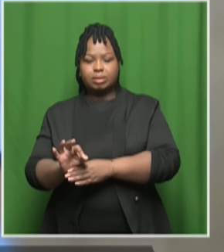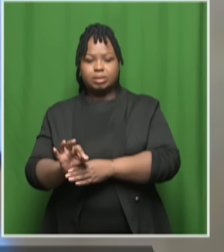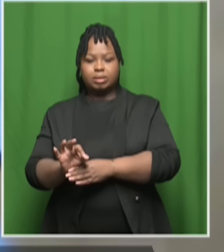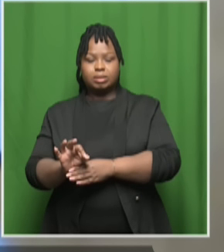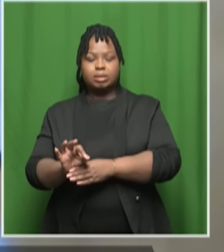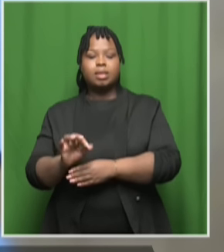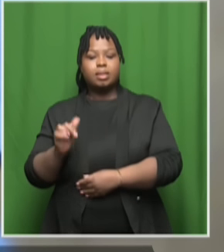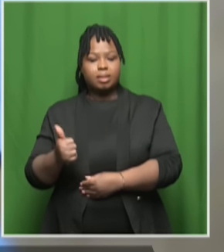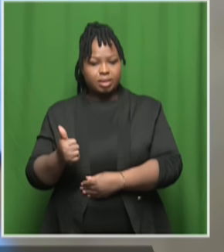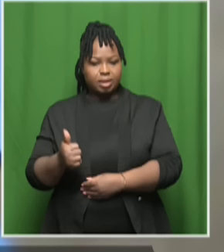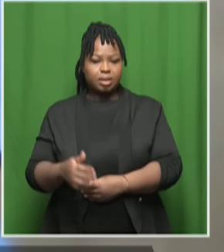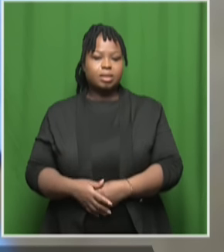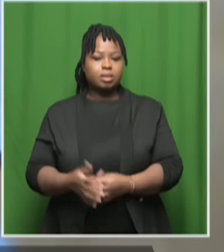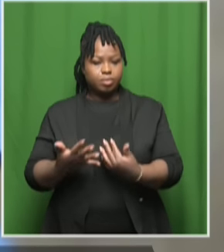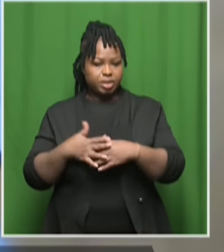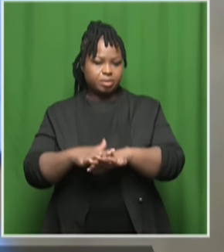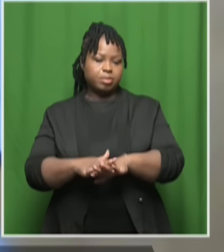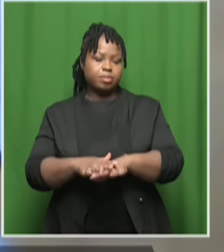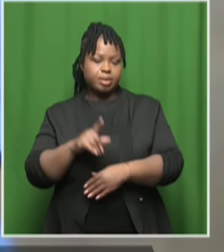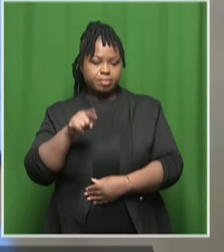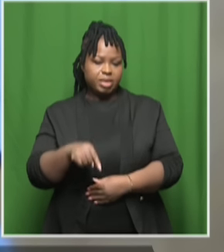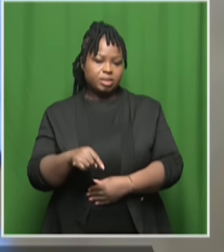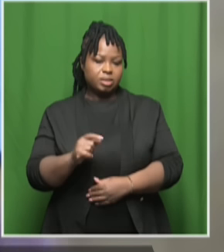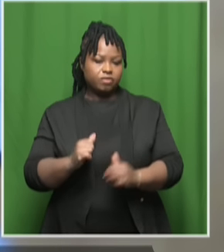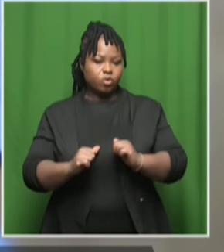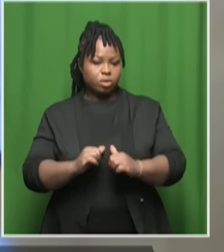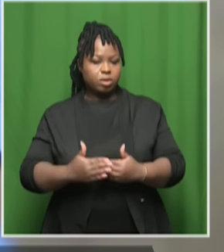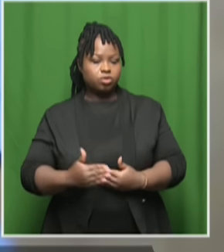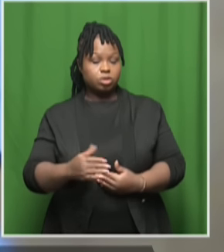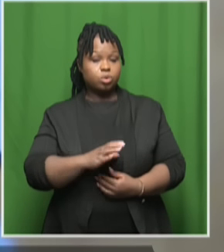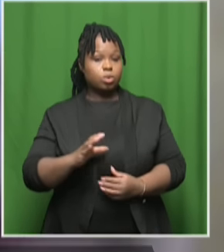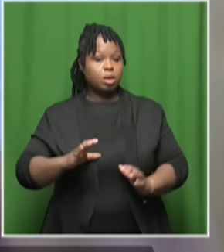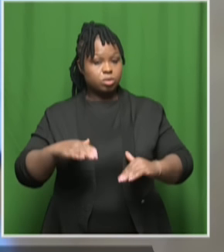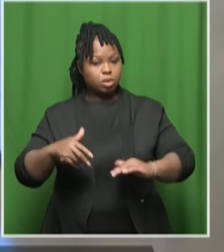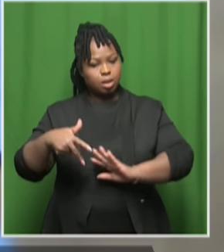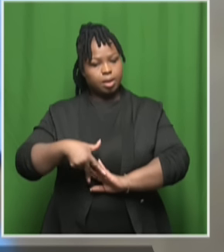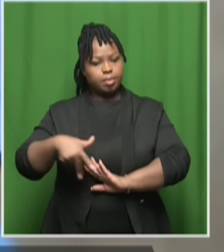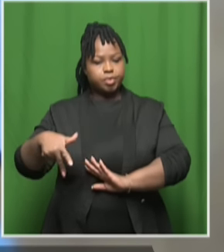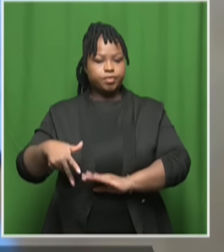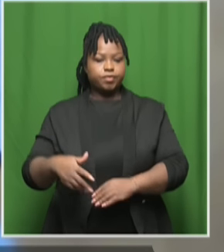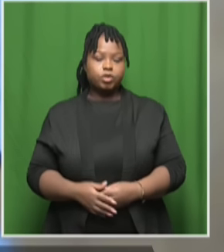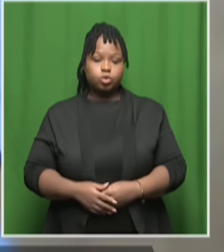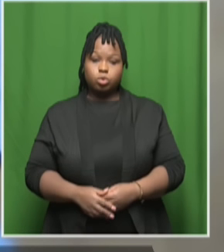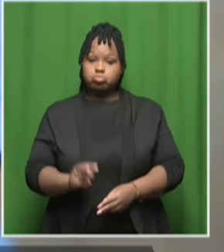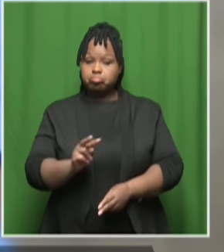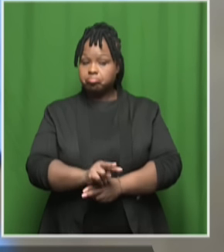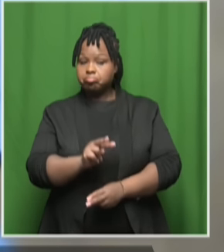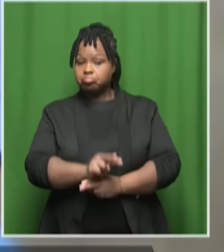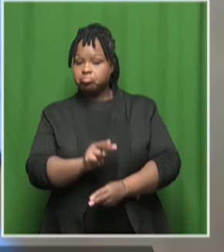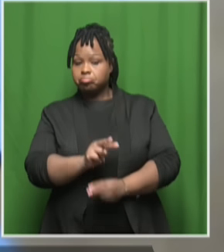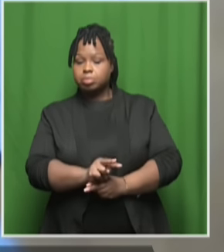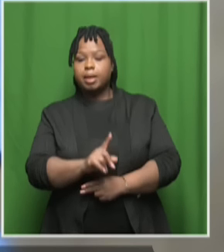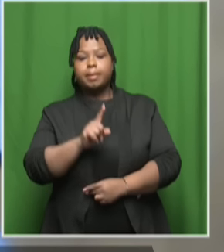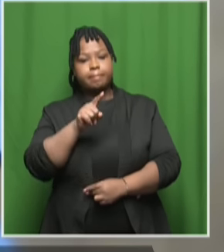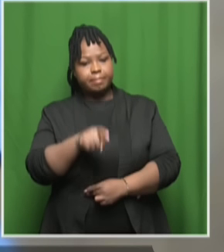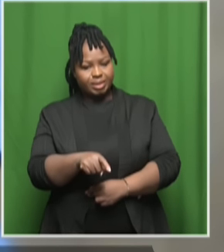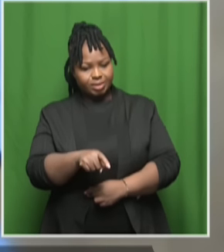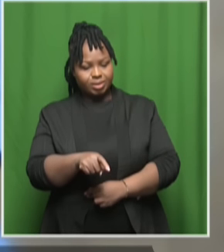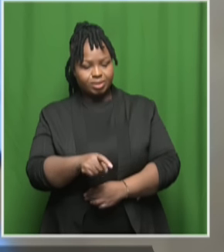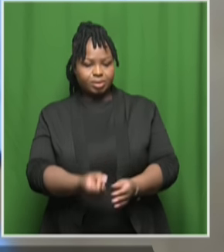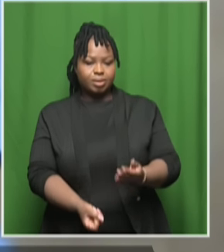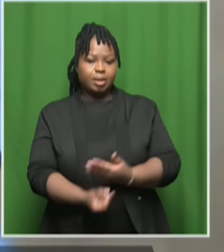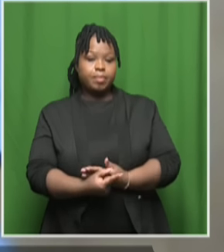Infrastructure that will have them to implement those action plans that Council has approved. The monitoring and oversight will have to be